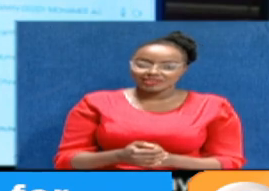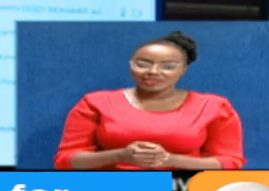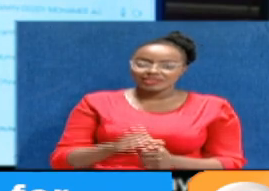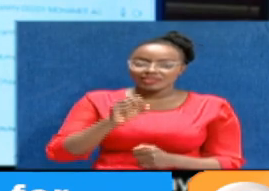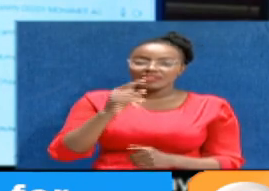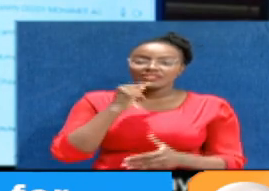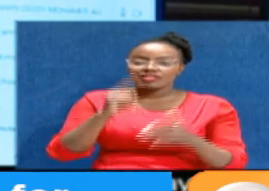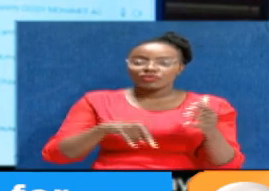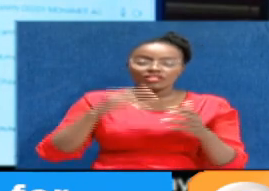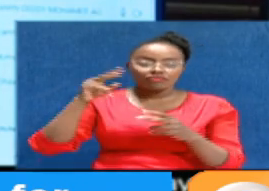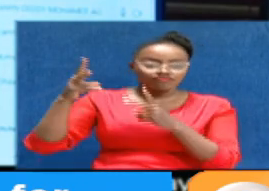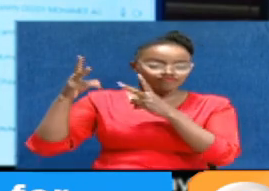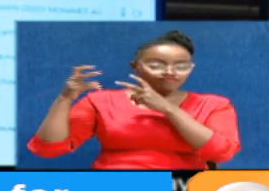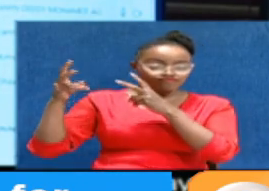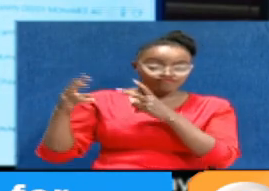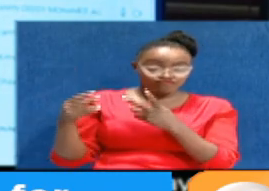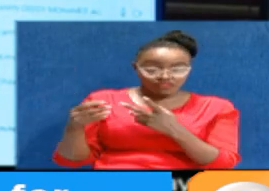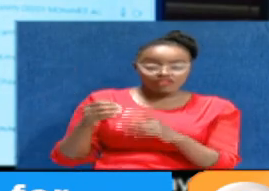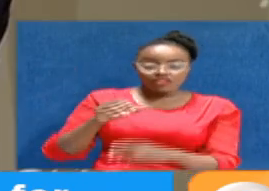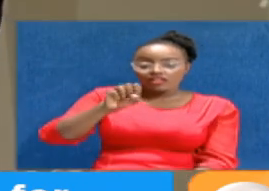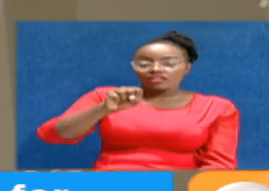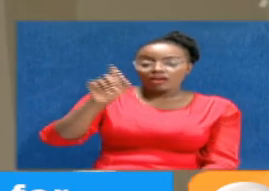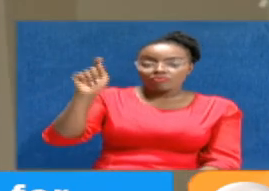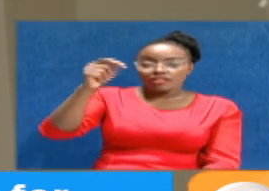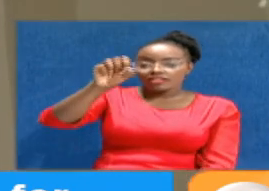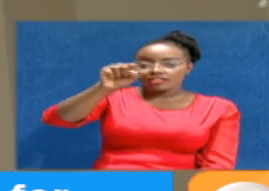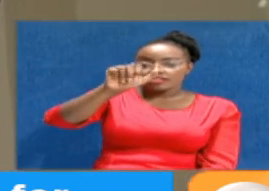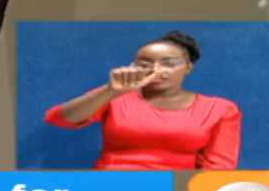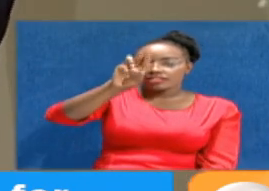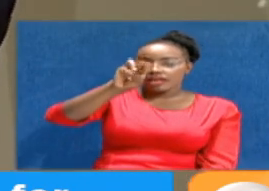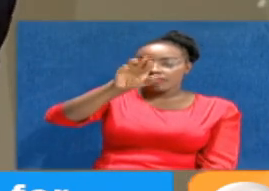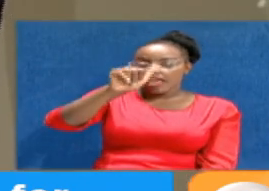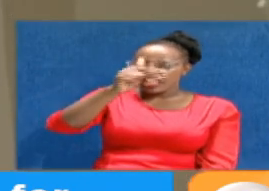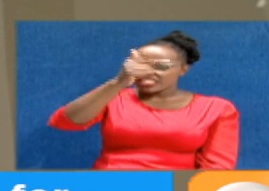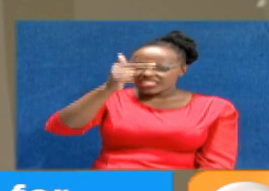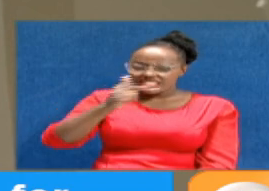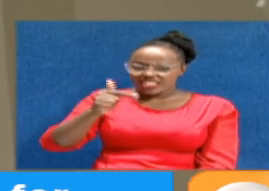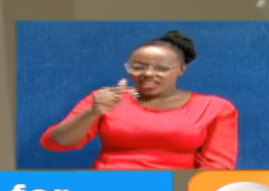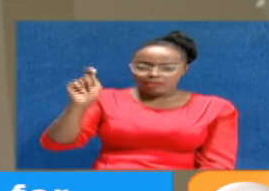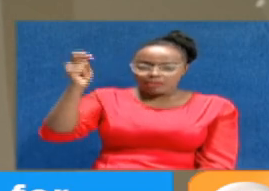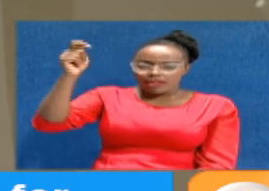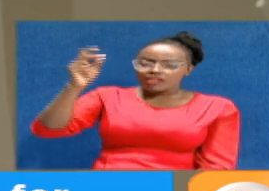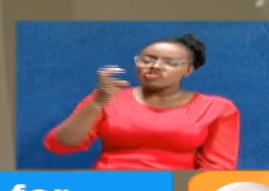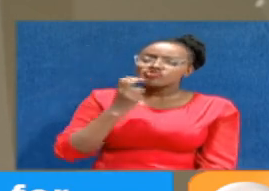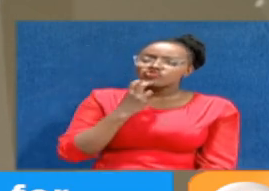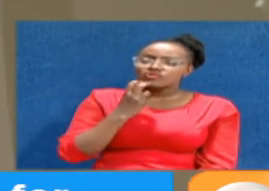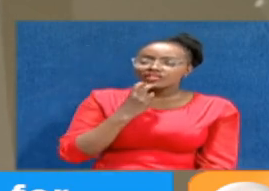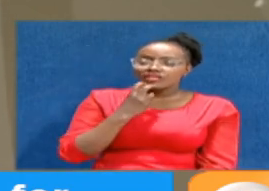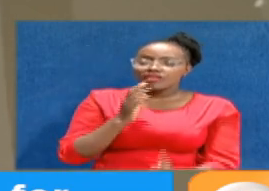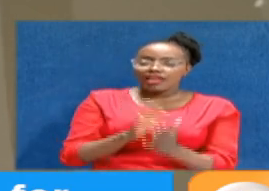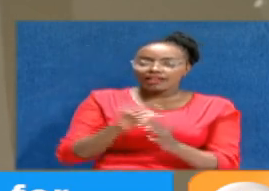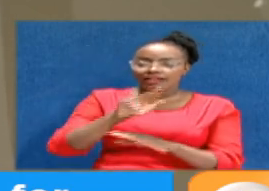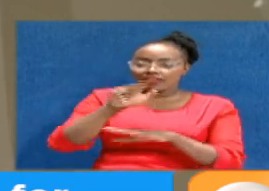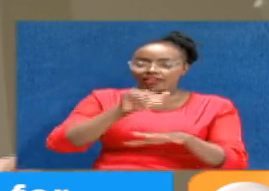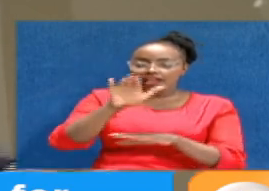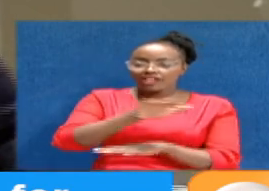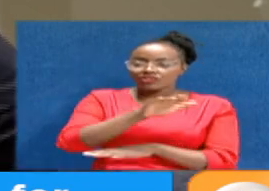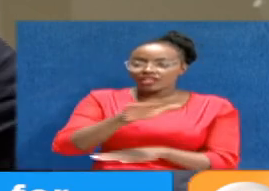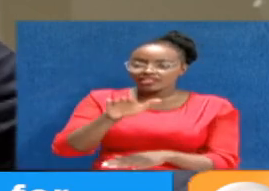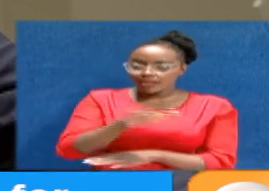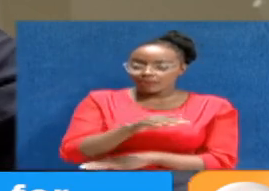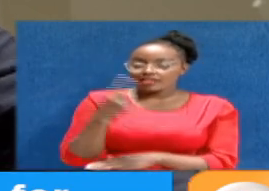So, I was saying, listening to President Samia Suluhu Hassan's speeches, both at State House on Tuesday and at the National Assembly